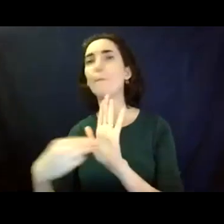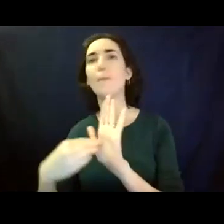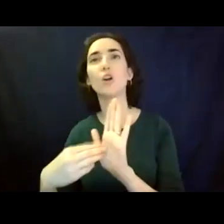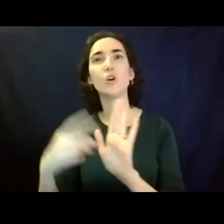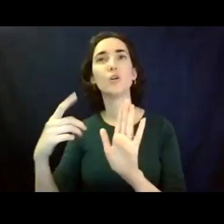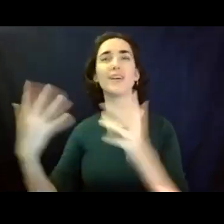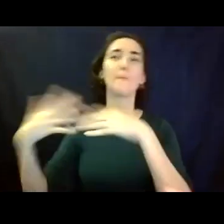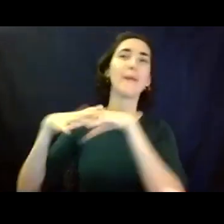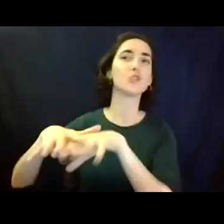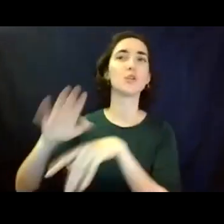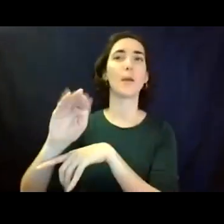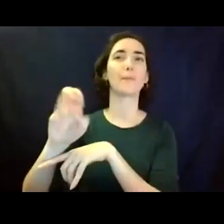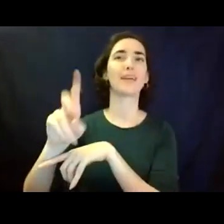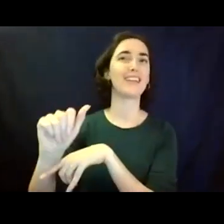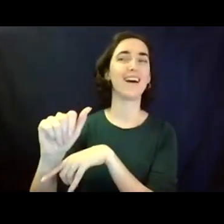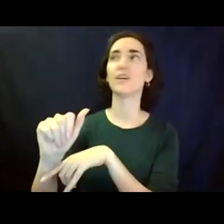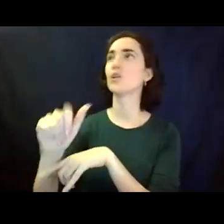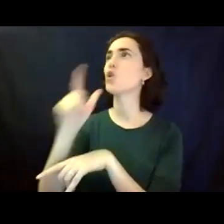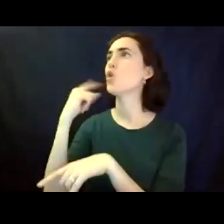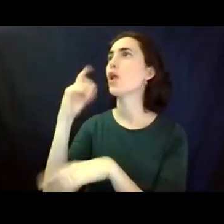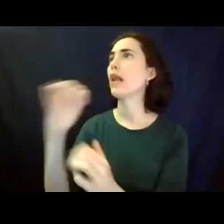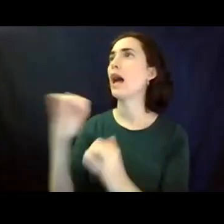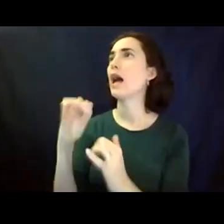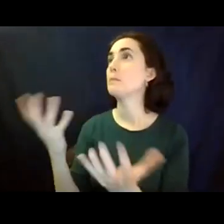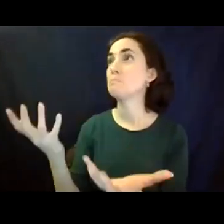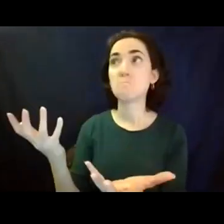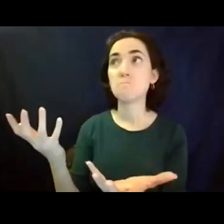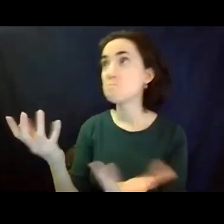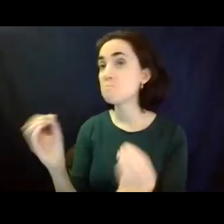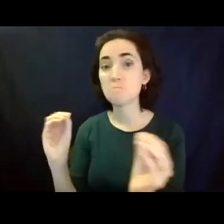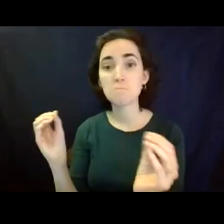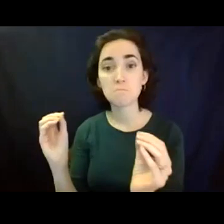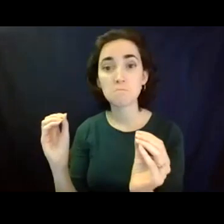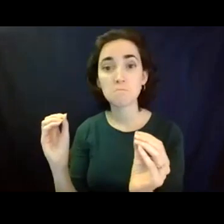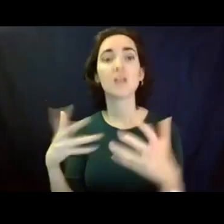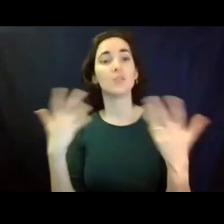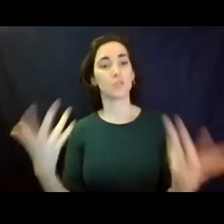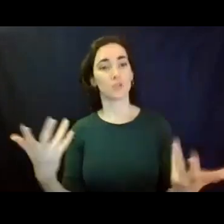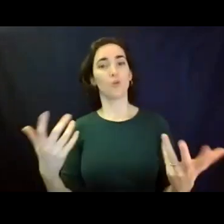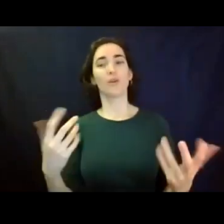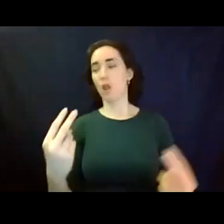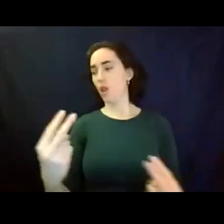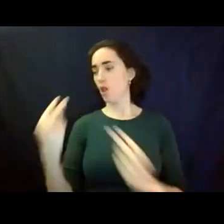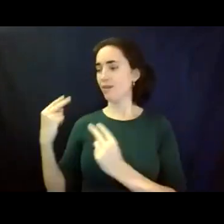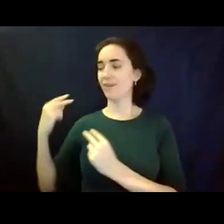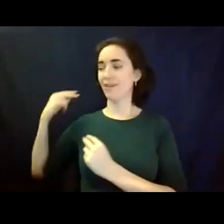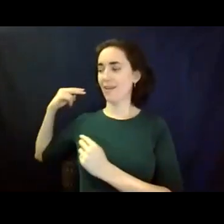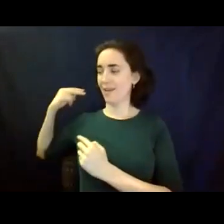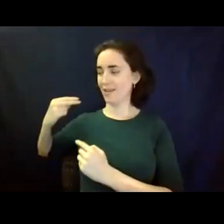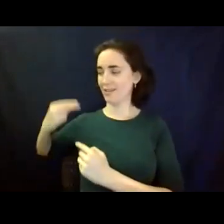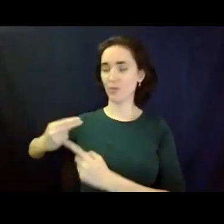because there's no one that looks like you. And so being able to look back at our history to